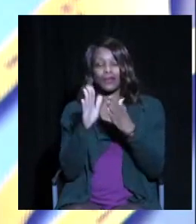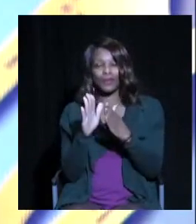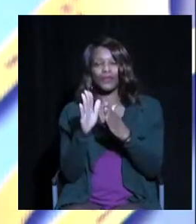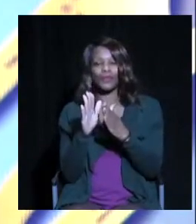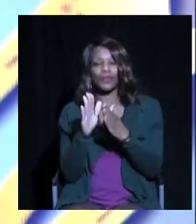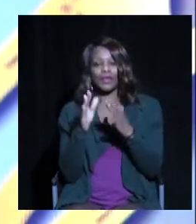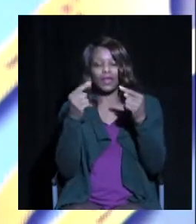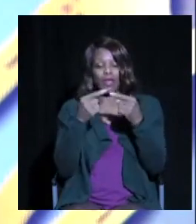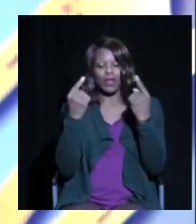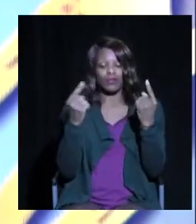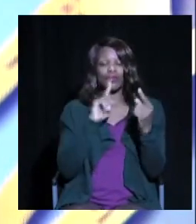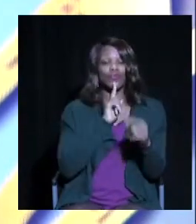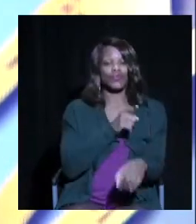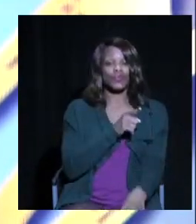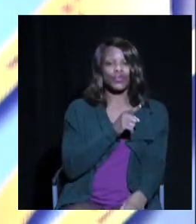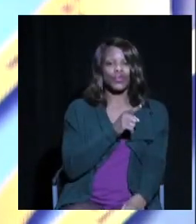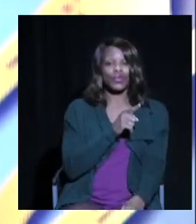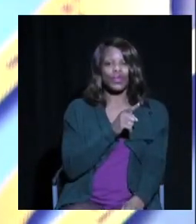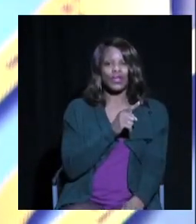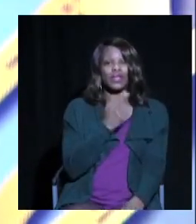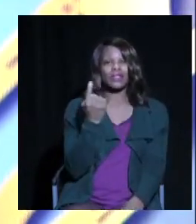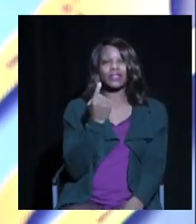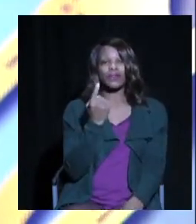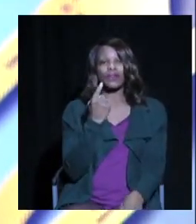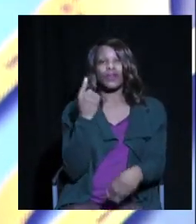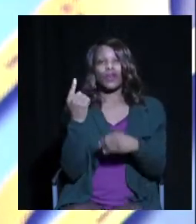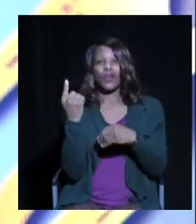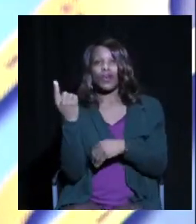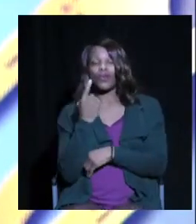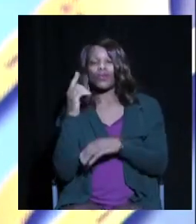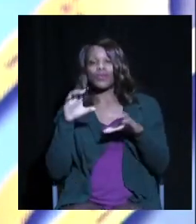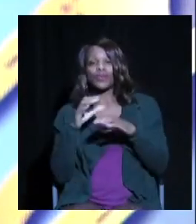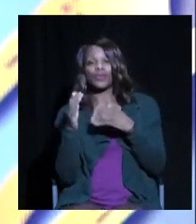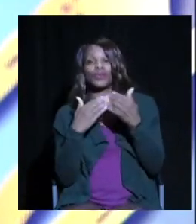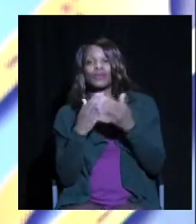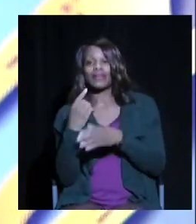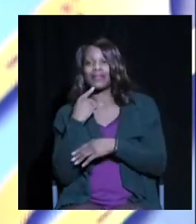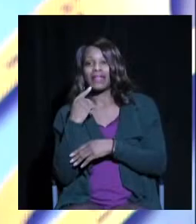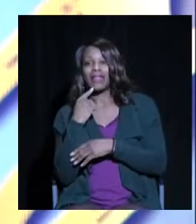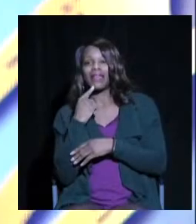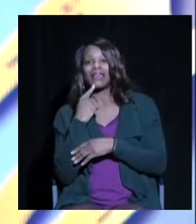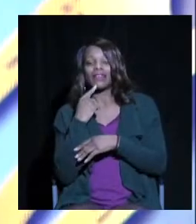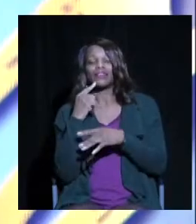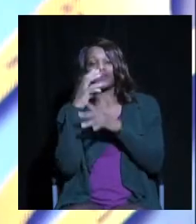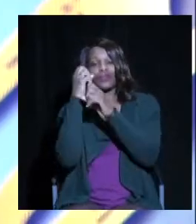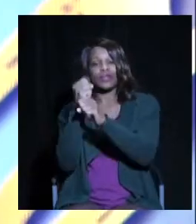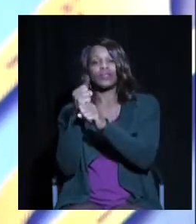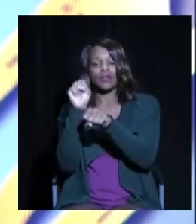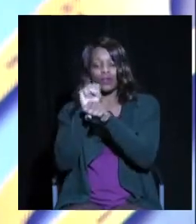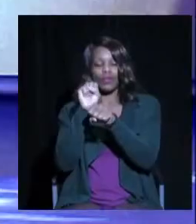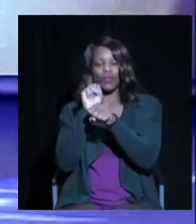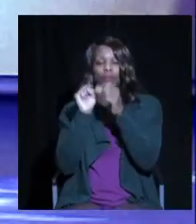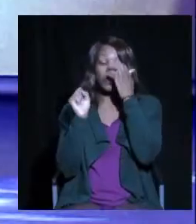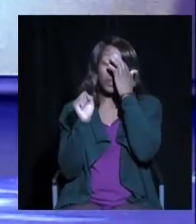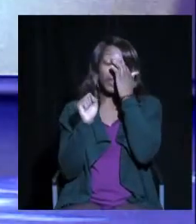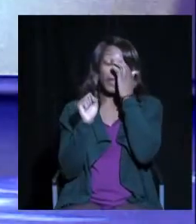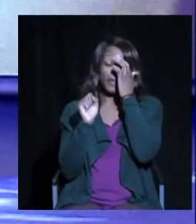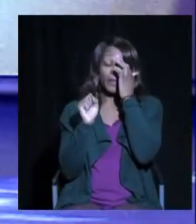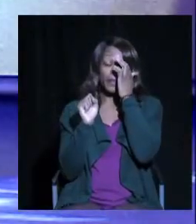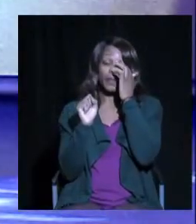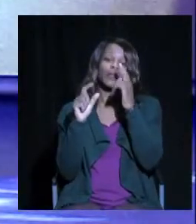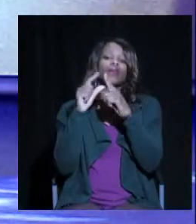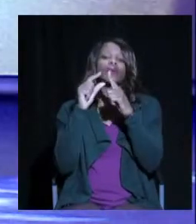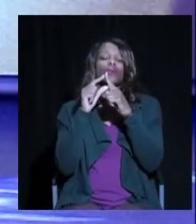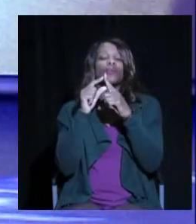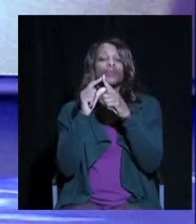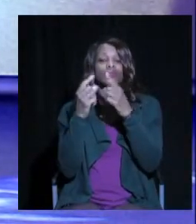That the opposite should be true. When someone always does what they say, it should lead to trust. Their words carry weight. And that should definitely be true